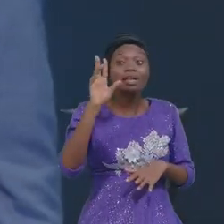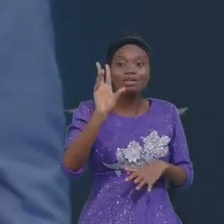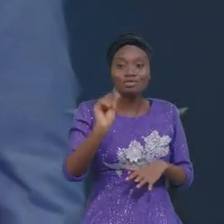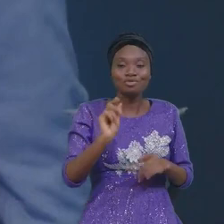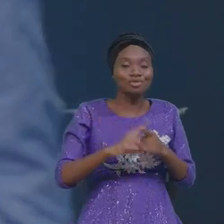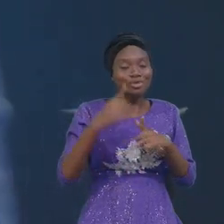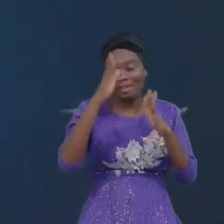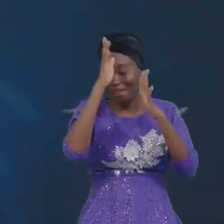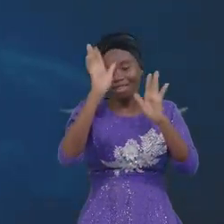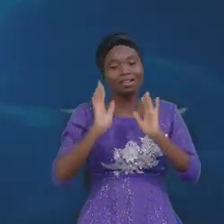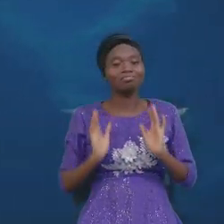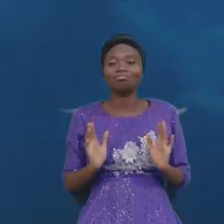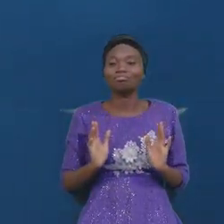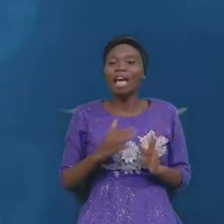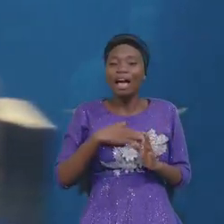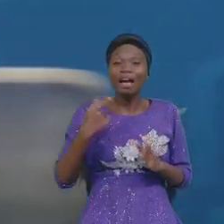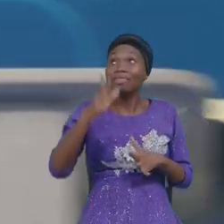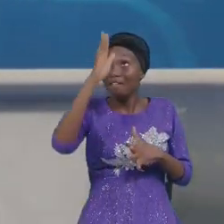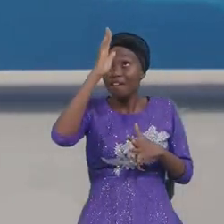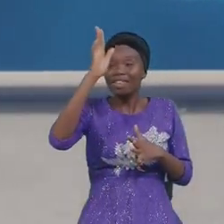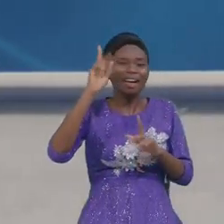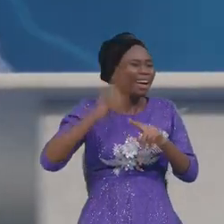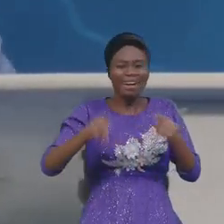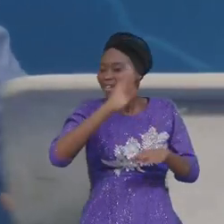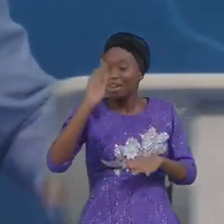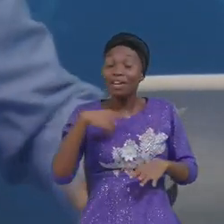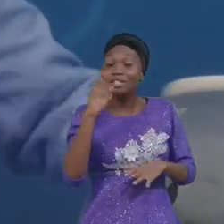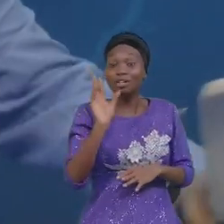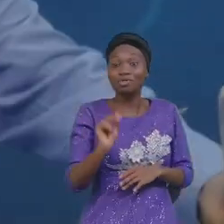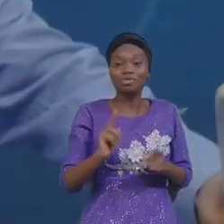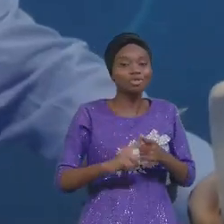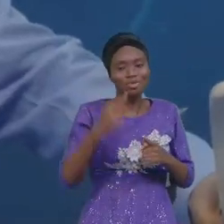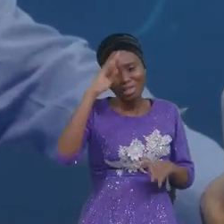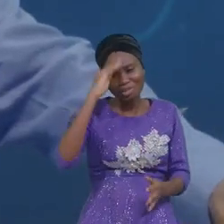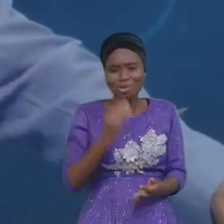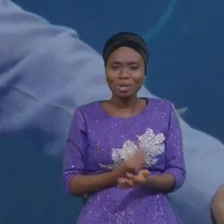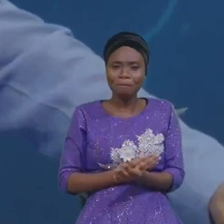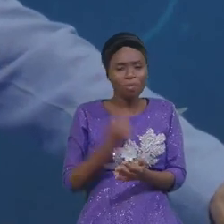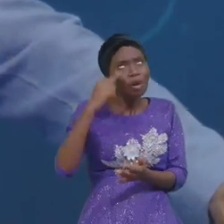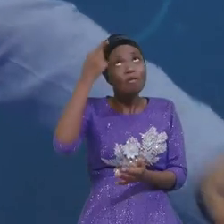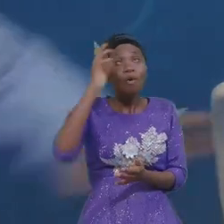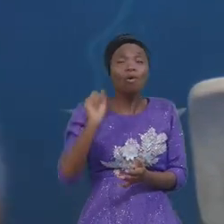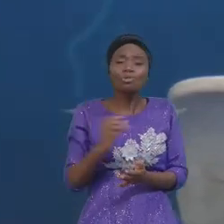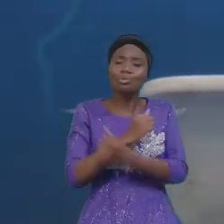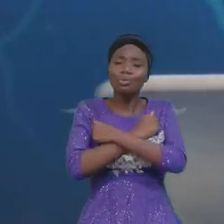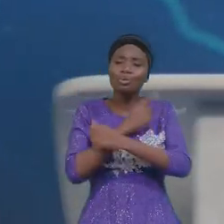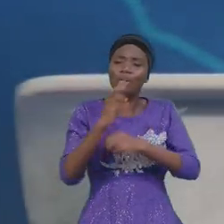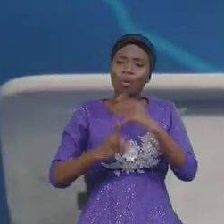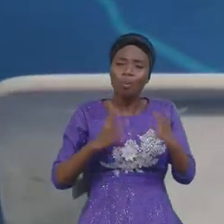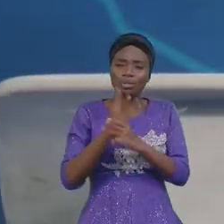Father, and the Father can never say no to the Son. For God so loved the world that